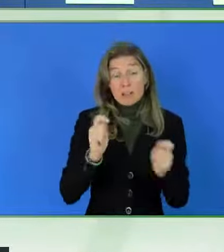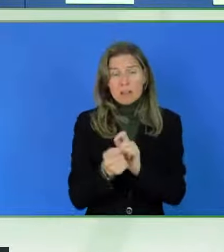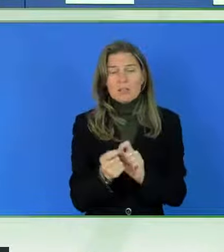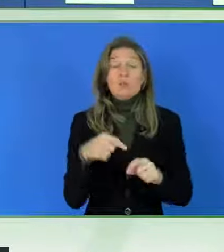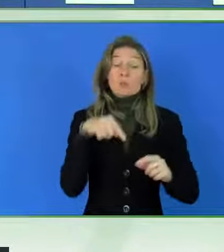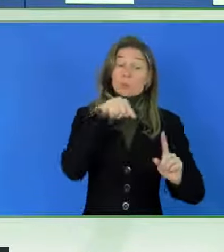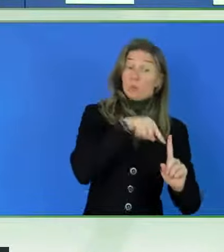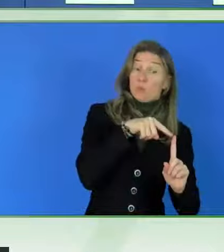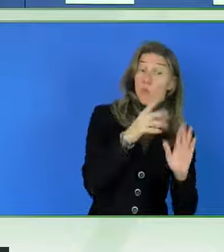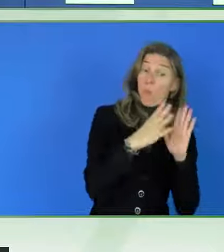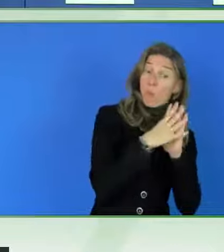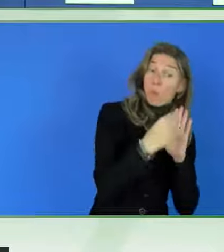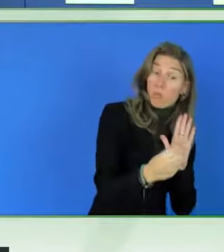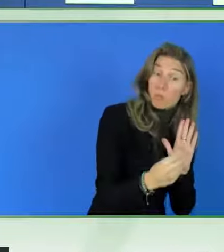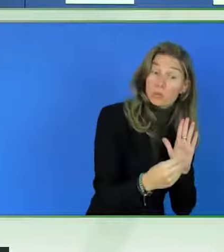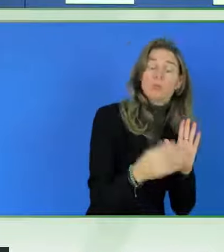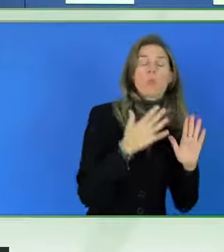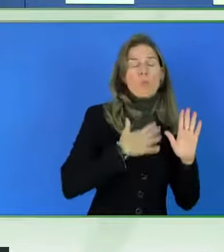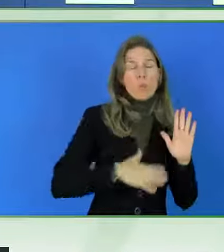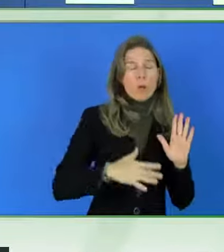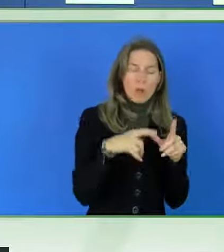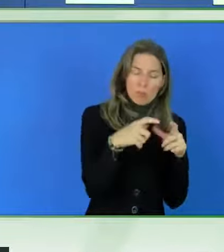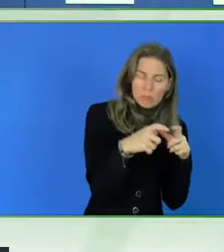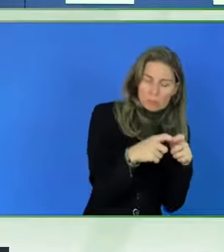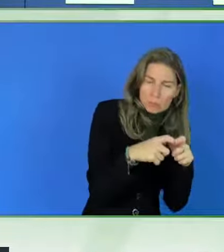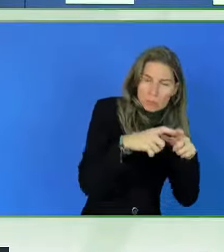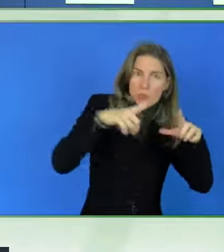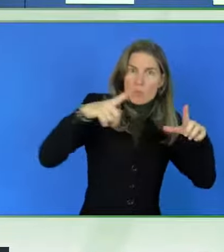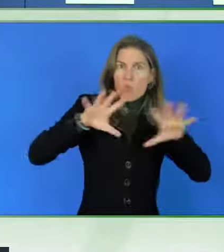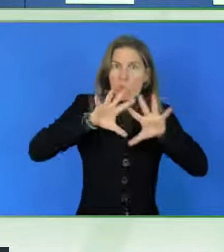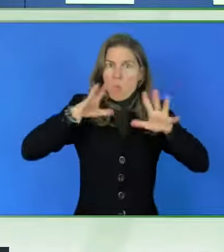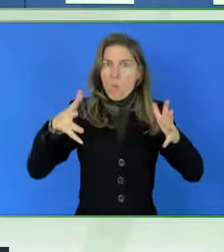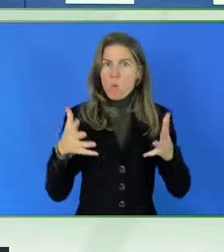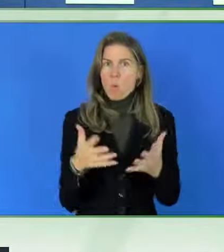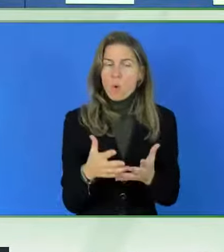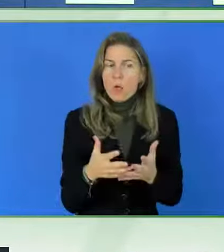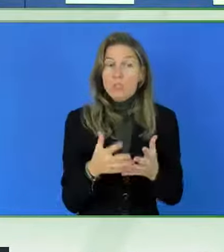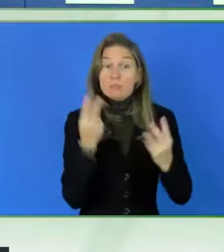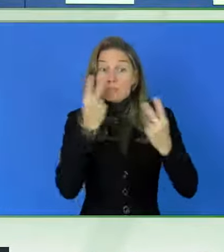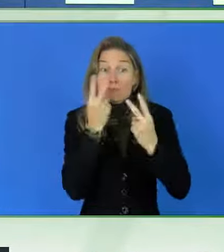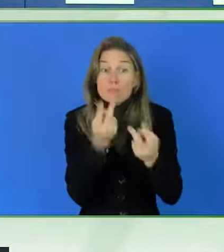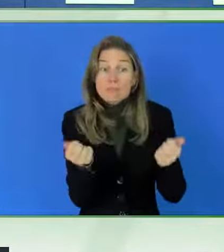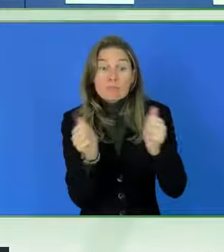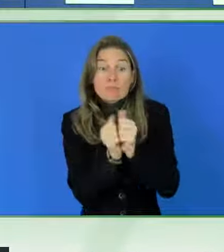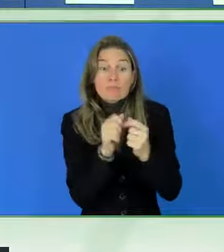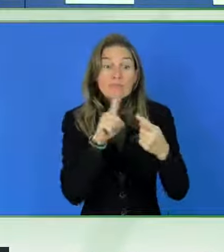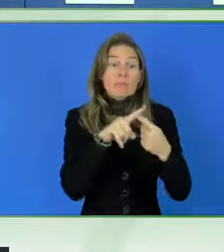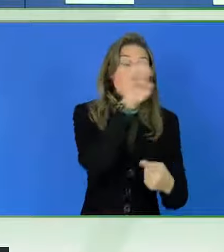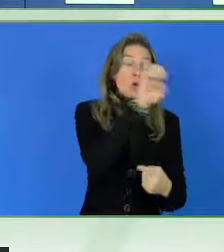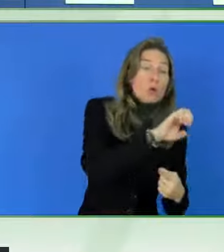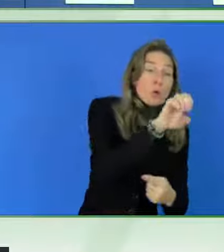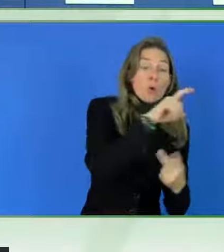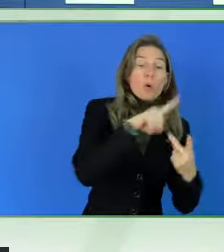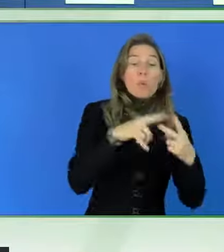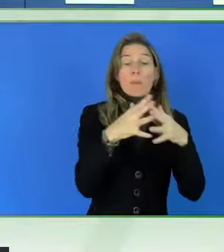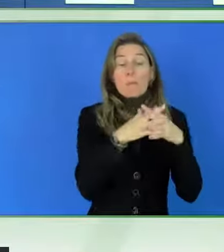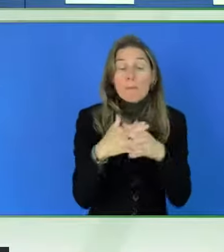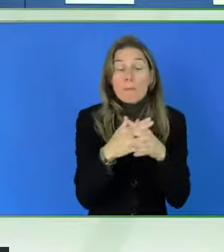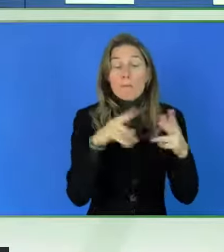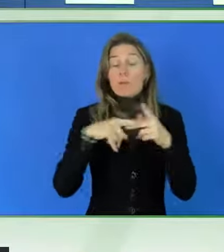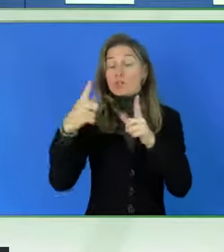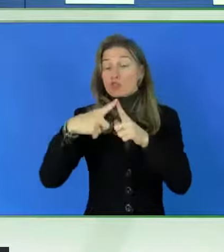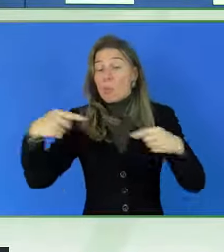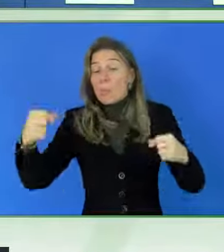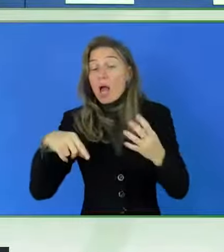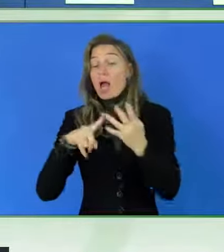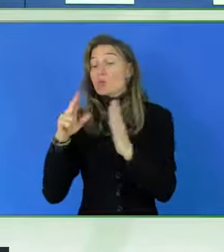partners and customers in Europe, USA, Japan, and New Zealand. And we are also